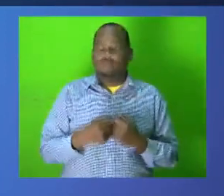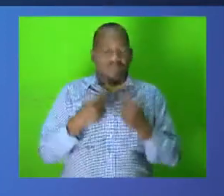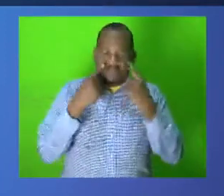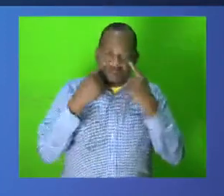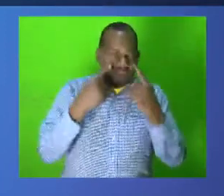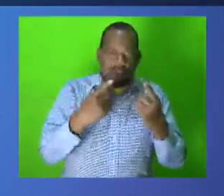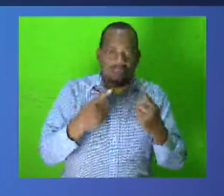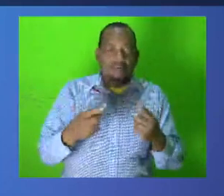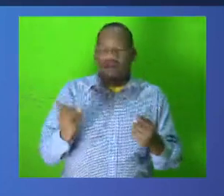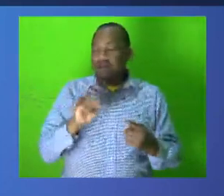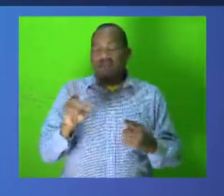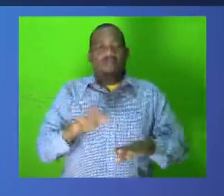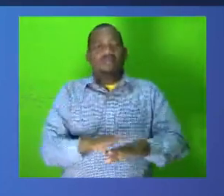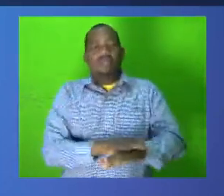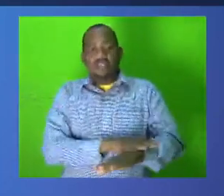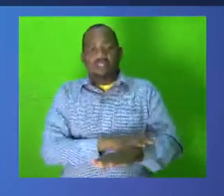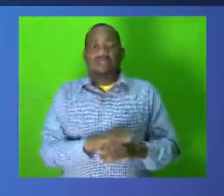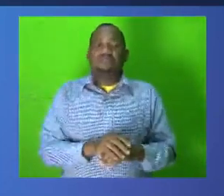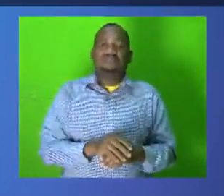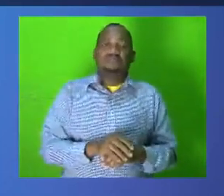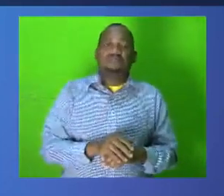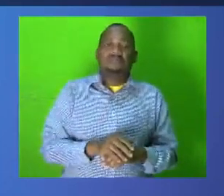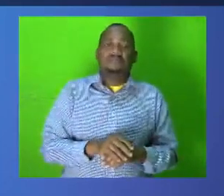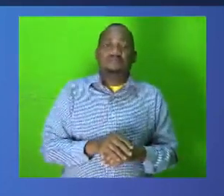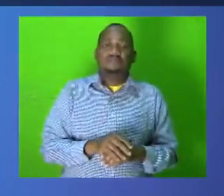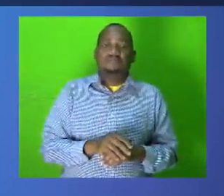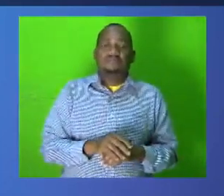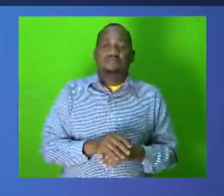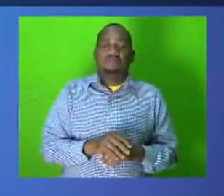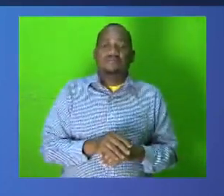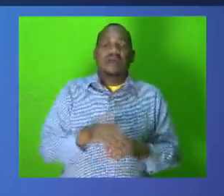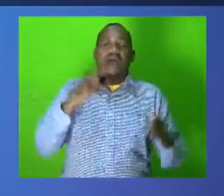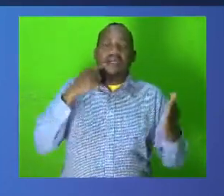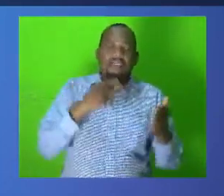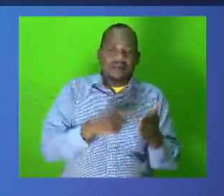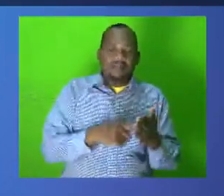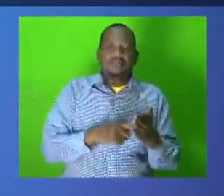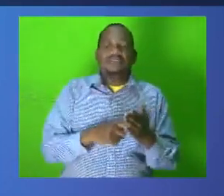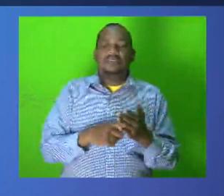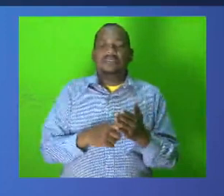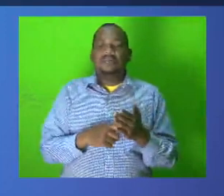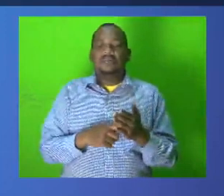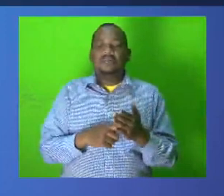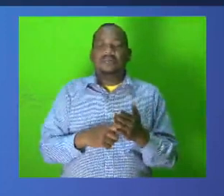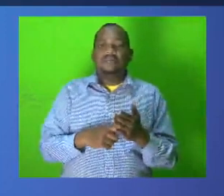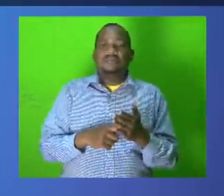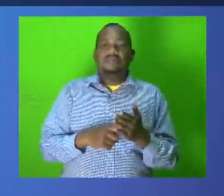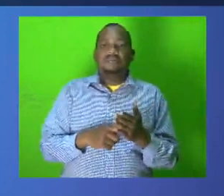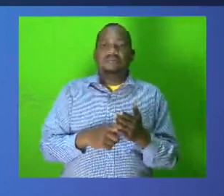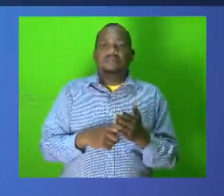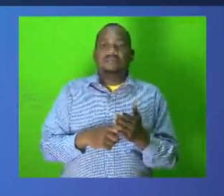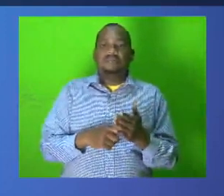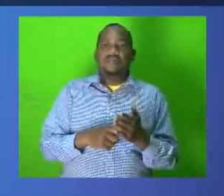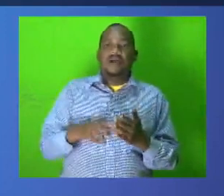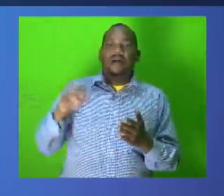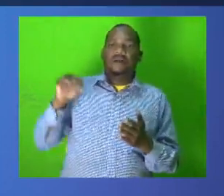touched, or heard. Example of empirical research